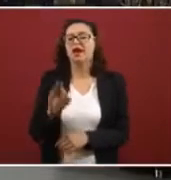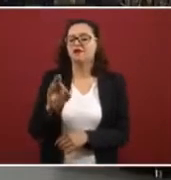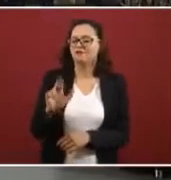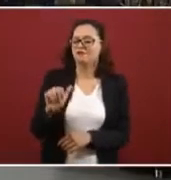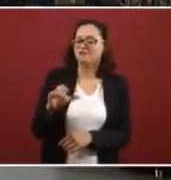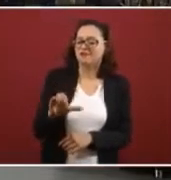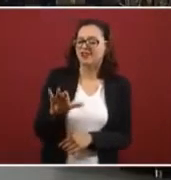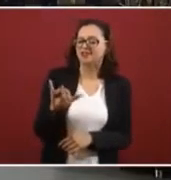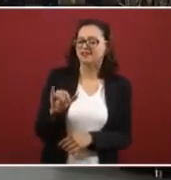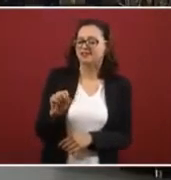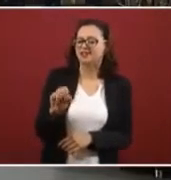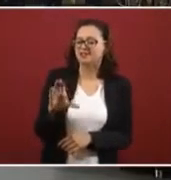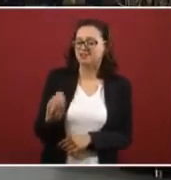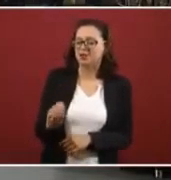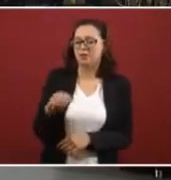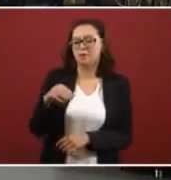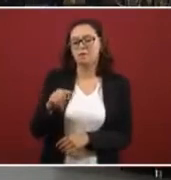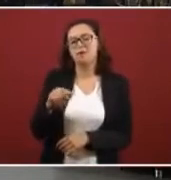Francisco.